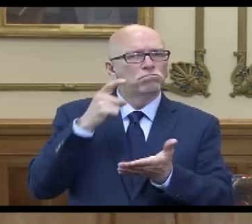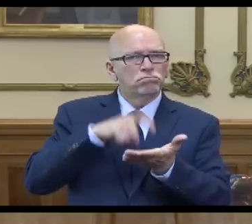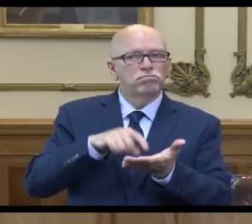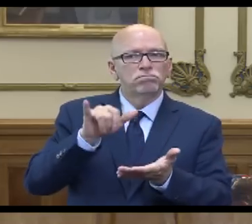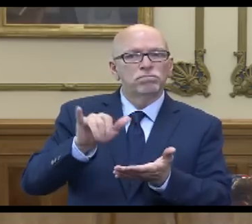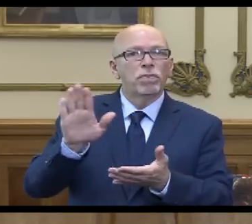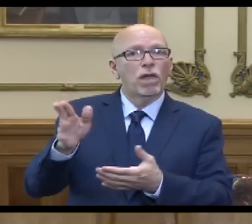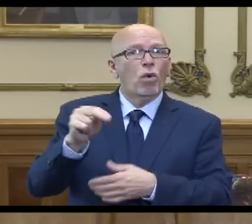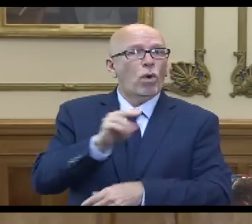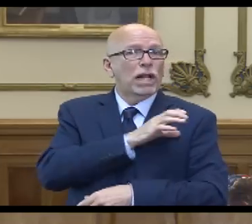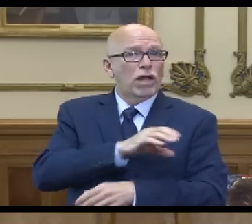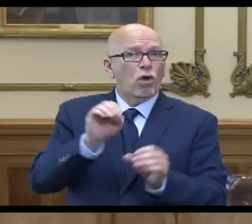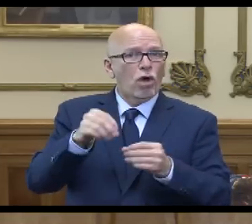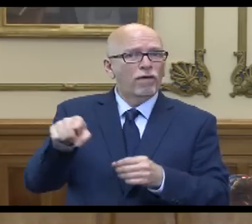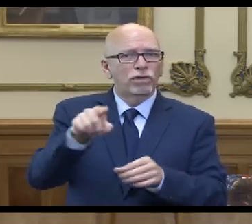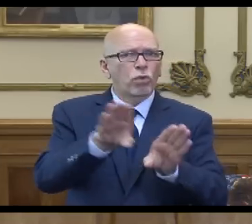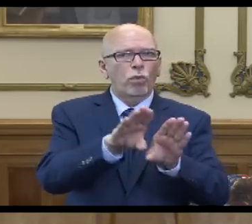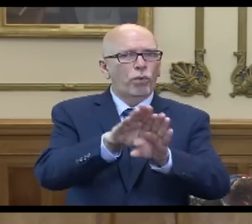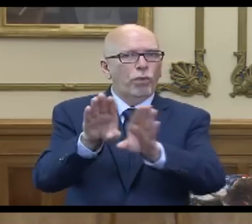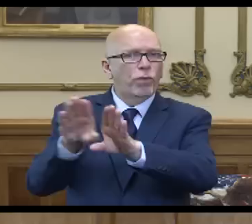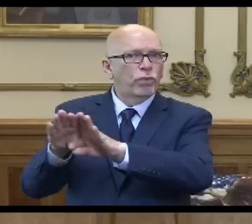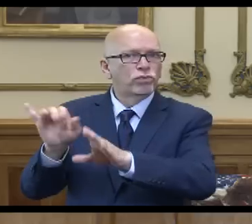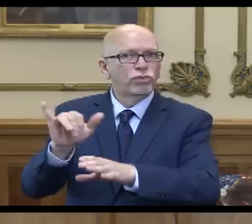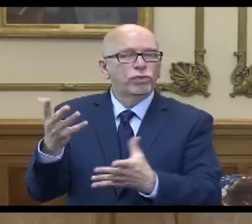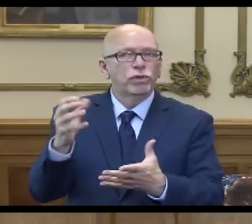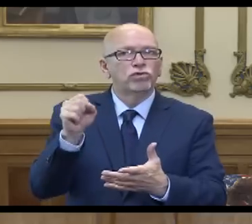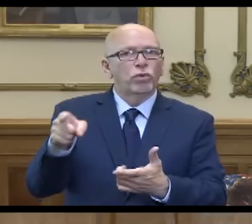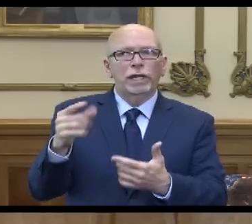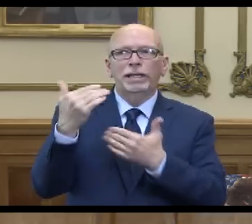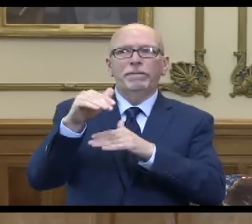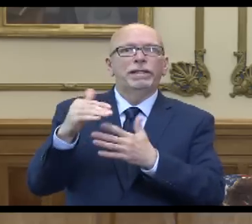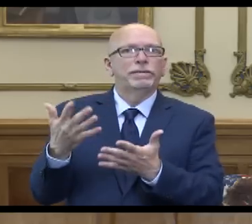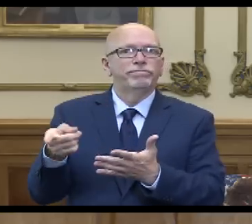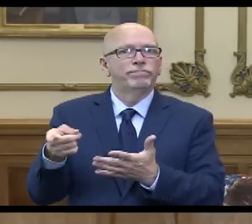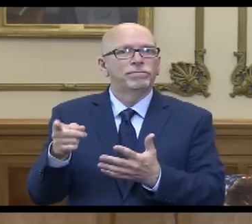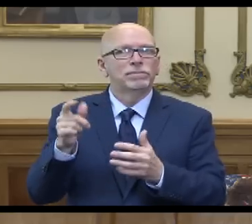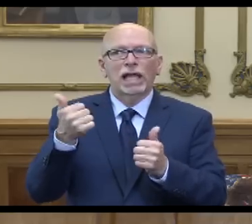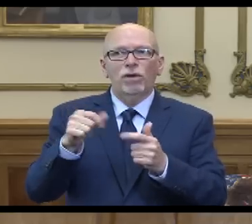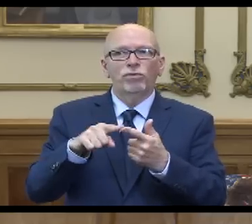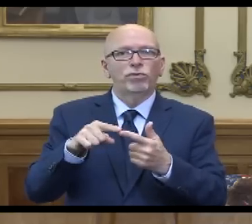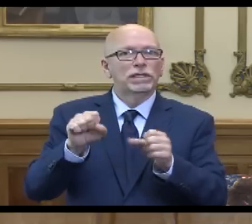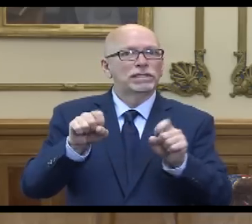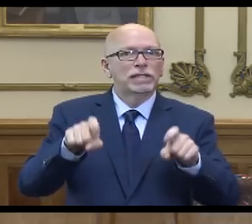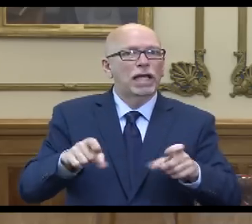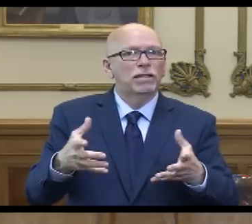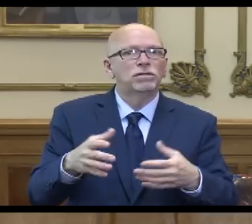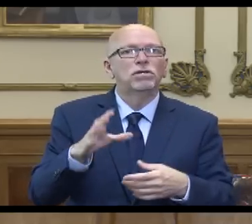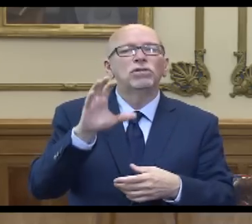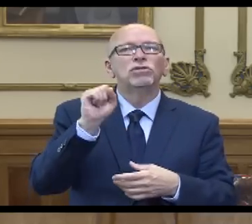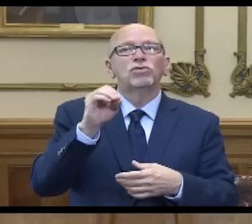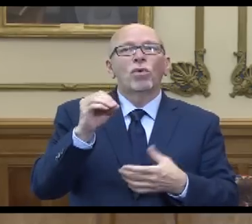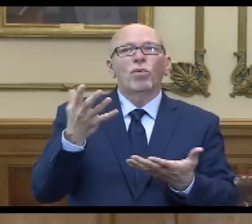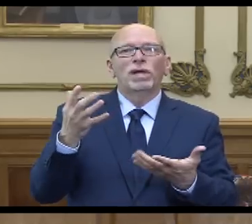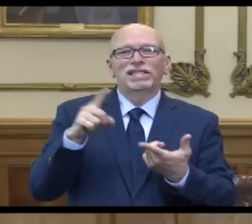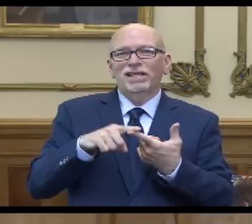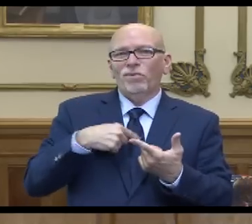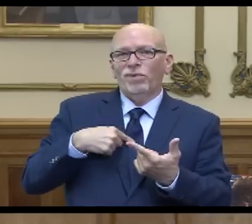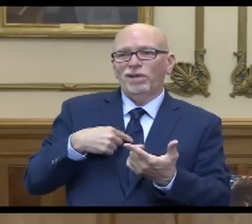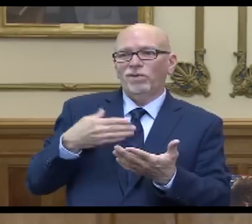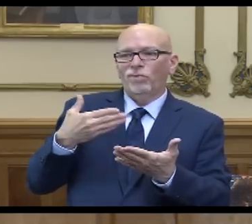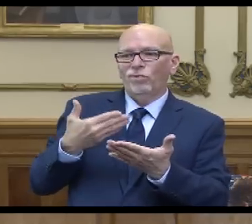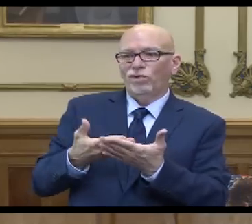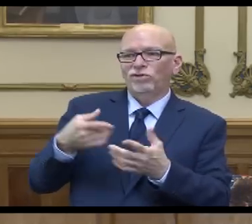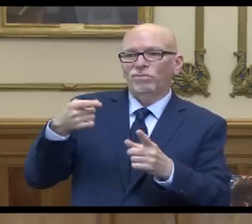own clinicians' offices are closed, so they are limited in their ability to get tested. So until we get to that point where